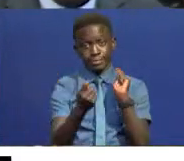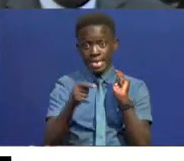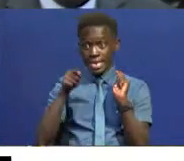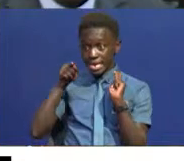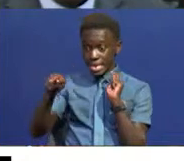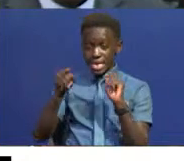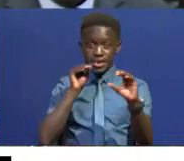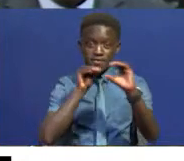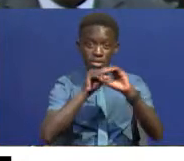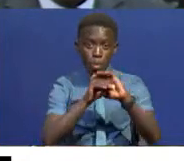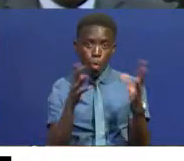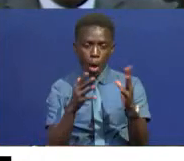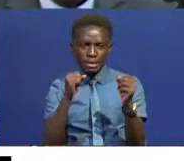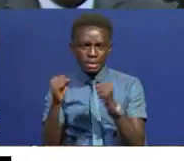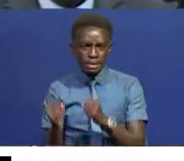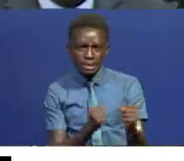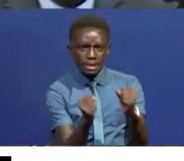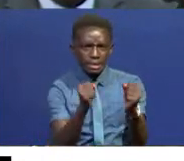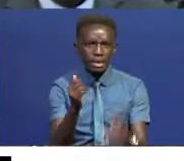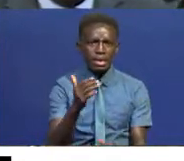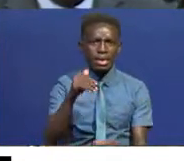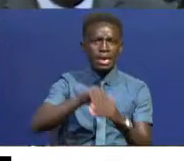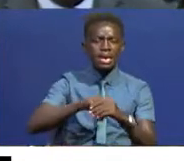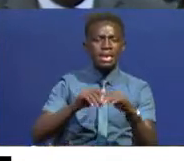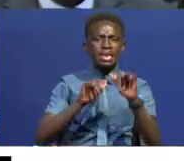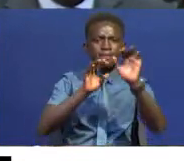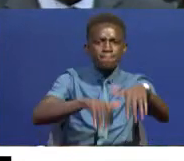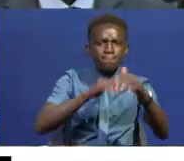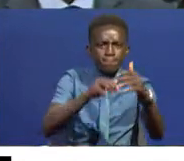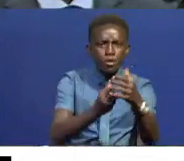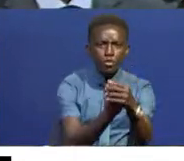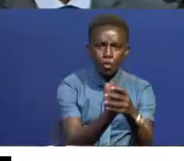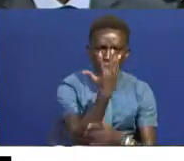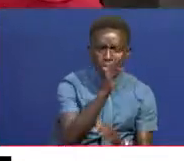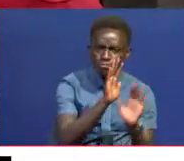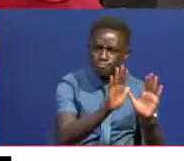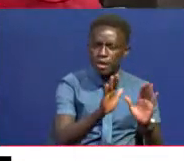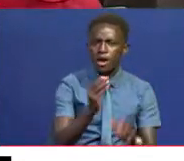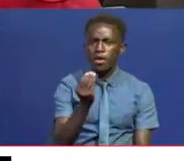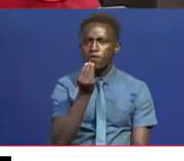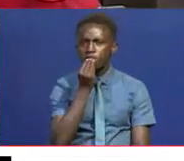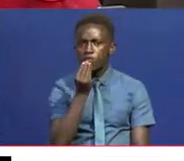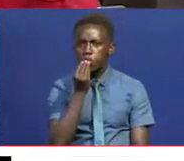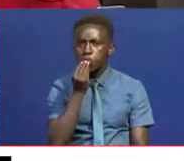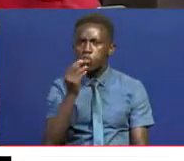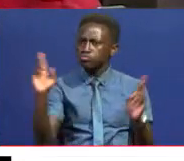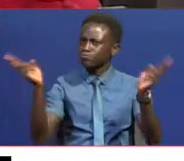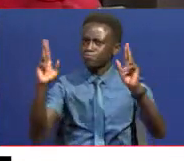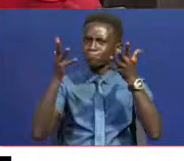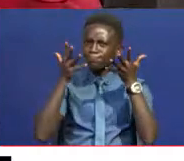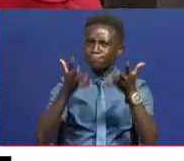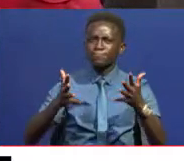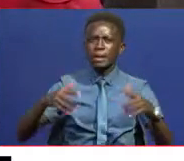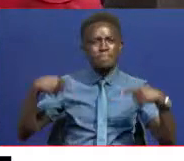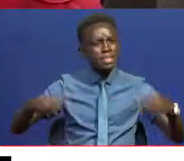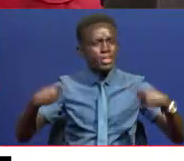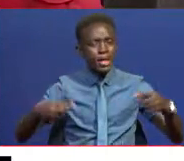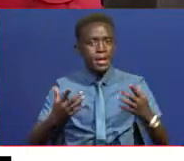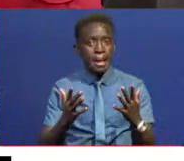the strategic sectors of agro-industrial growth and food security, the micro, small, and medium